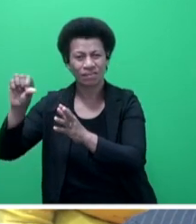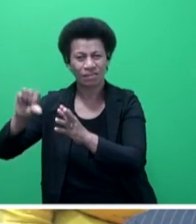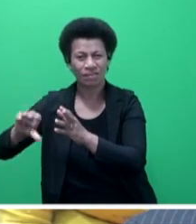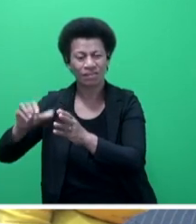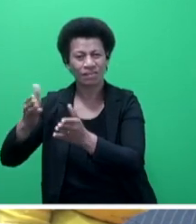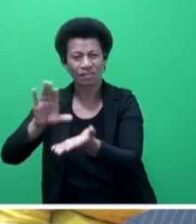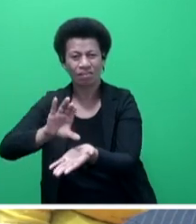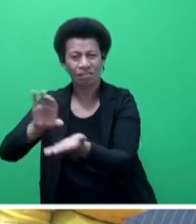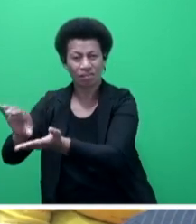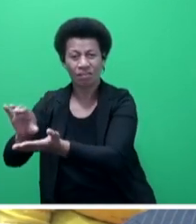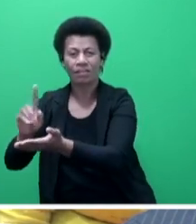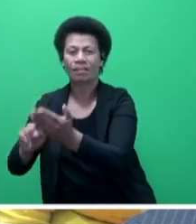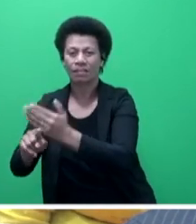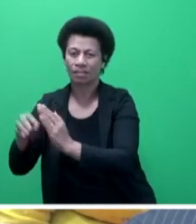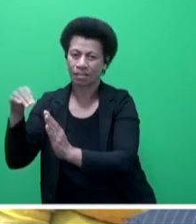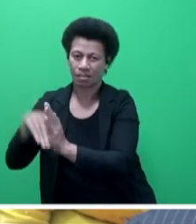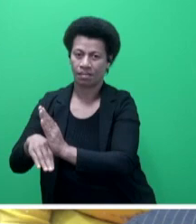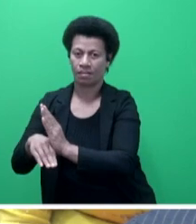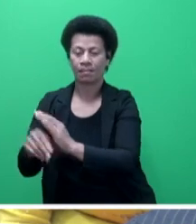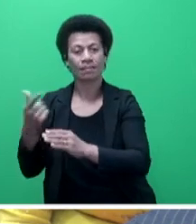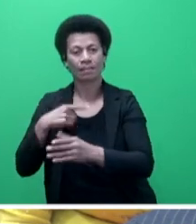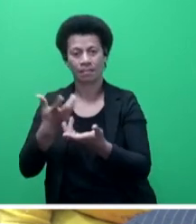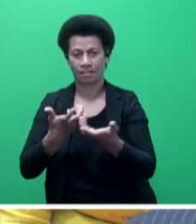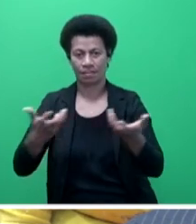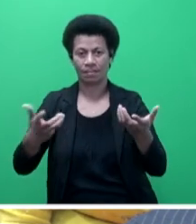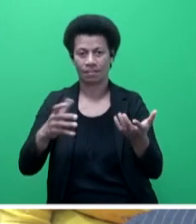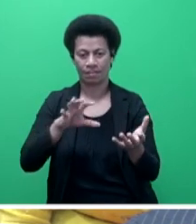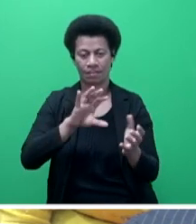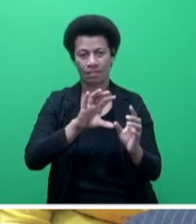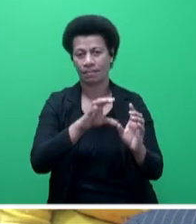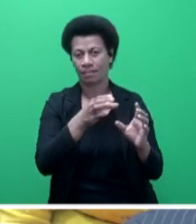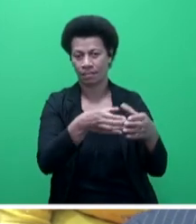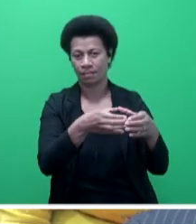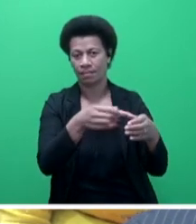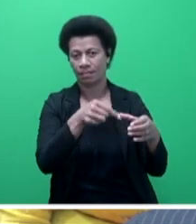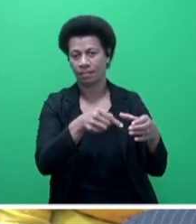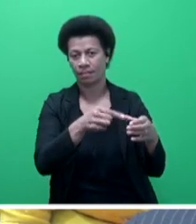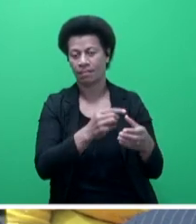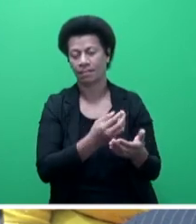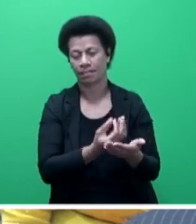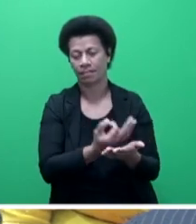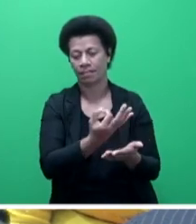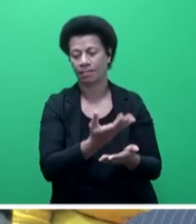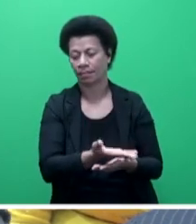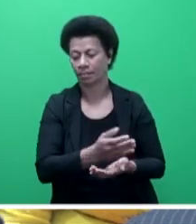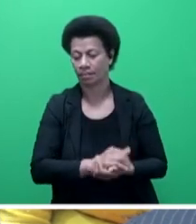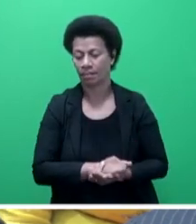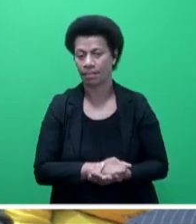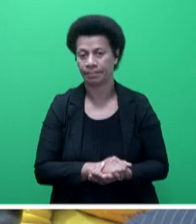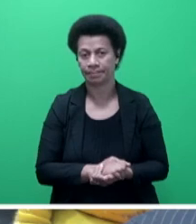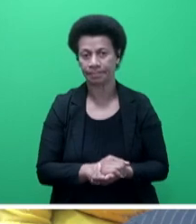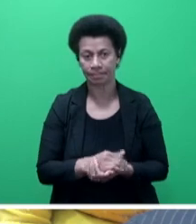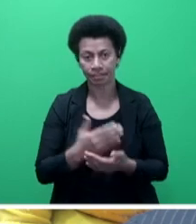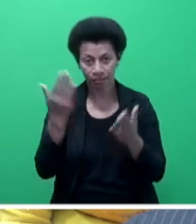individual country collapse. So that's why they have to keep it as separate entities. Mr. Speaker, sir, when we were